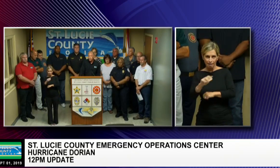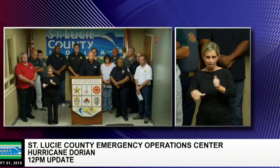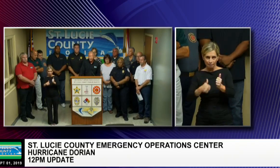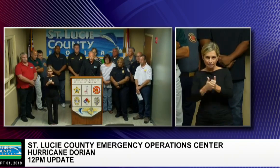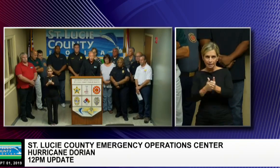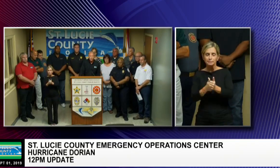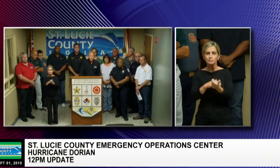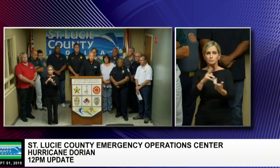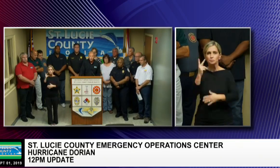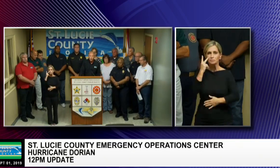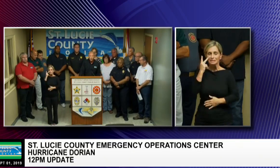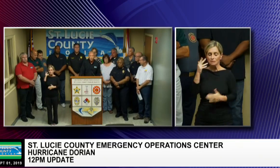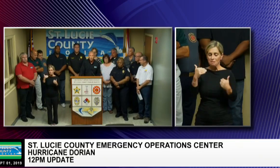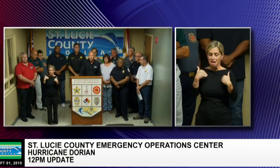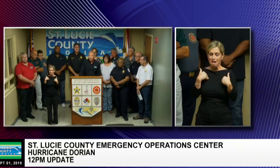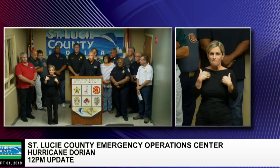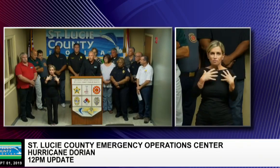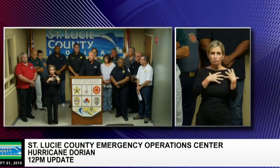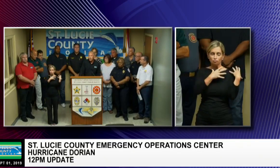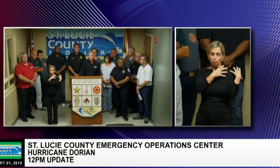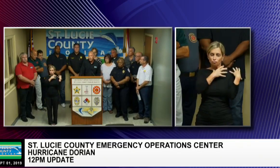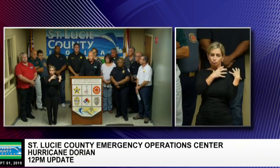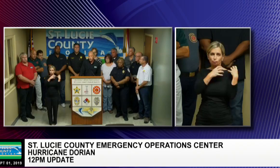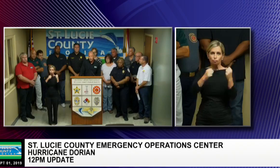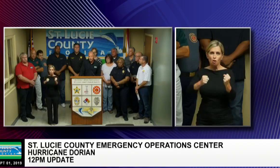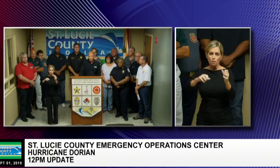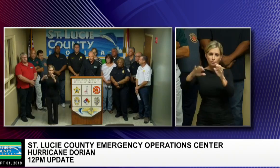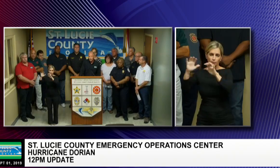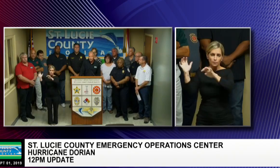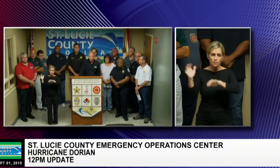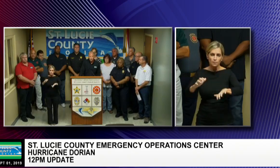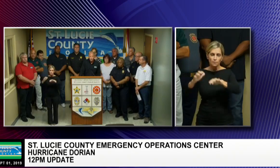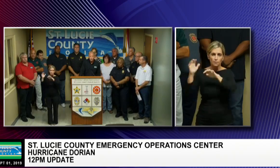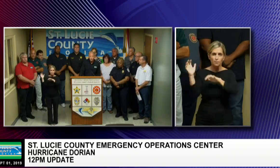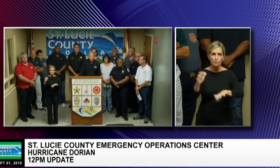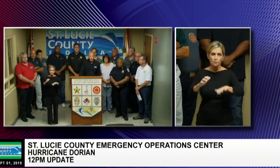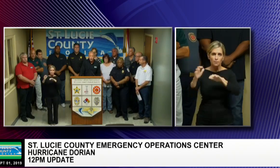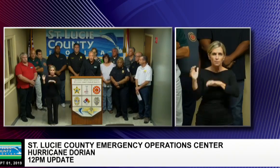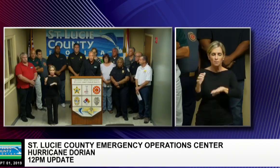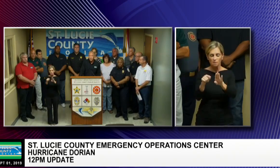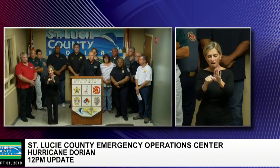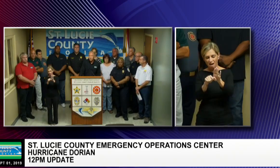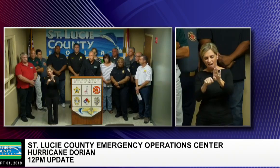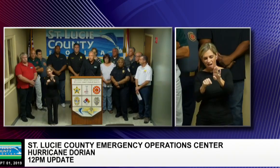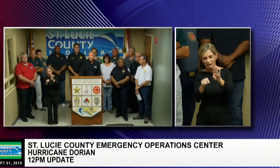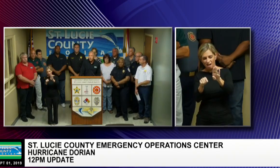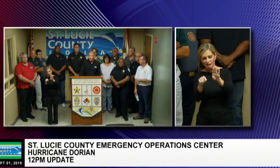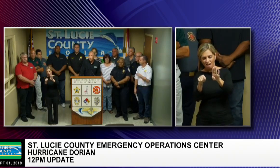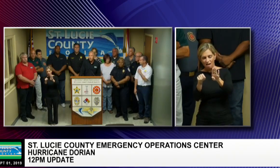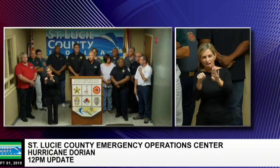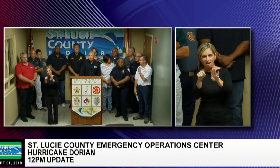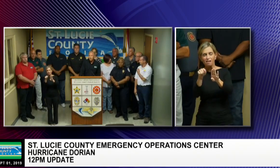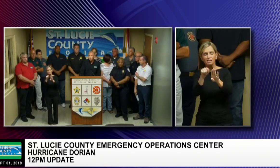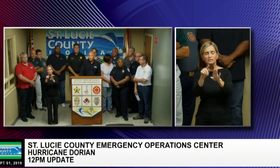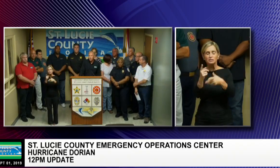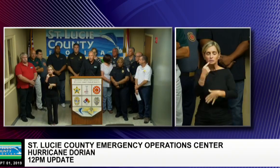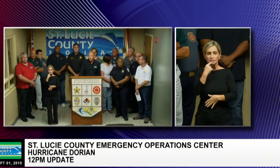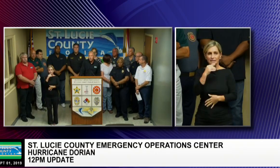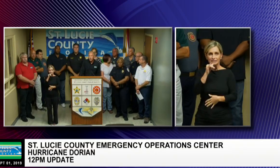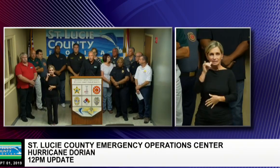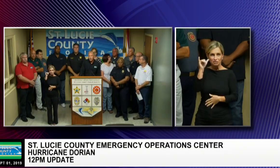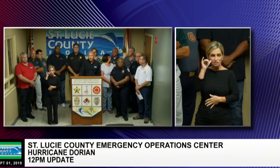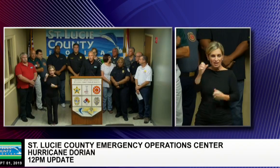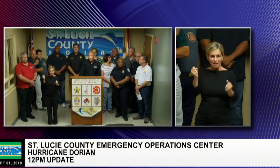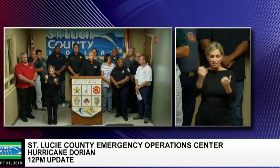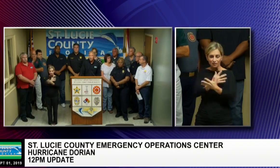have a strong storm that is just off of our coast. So again, as we mentioned yesterday, everything that the storm